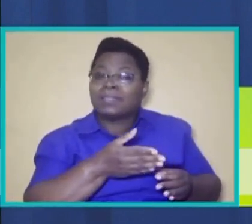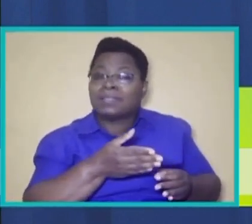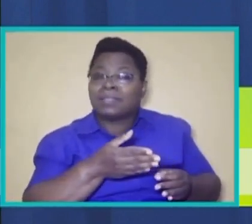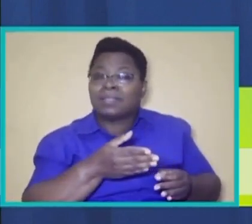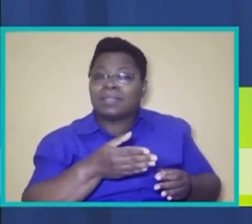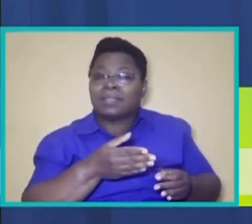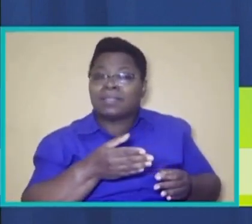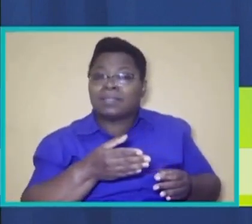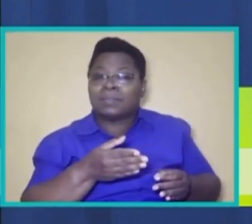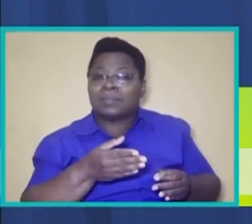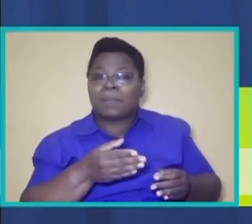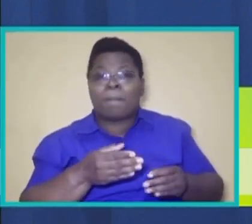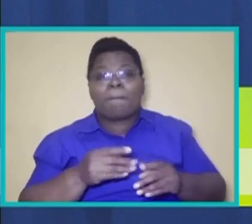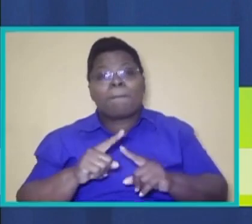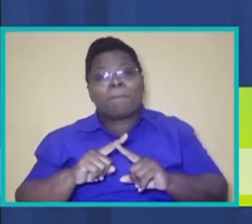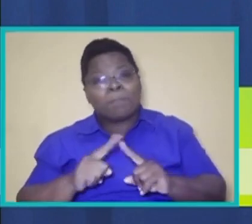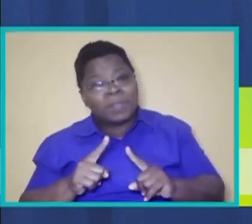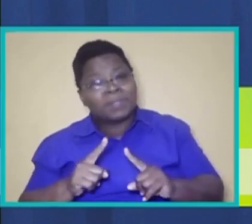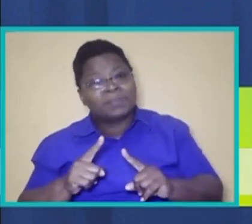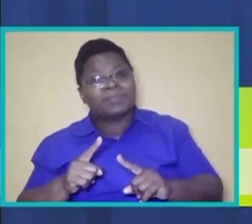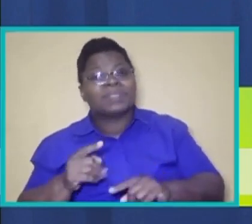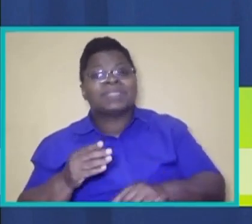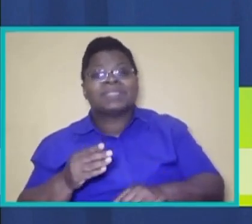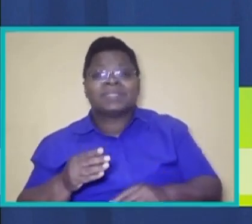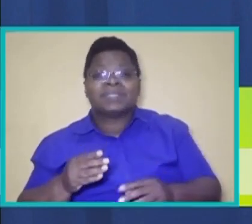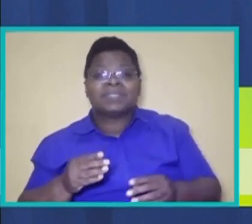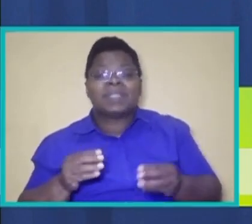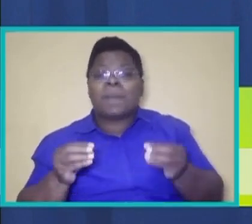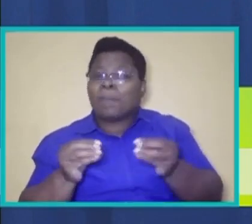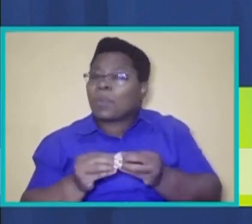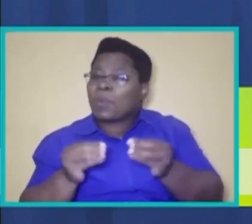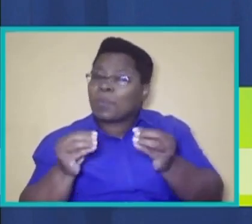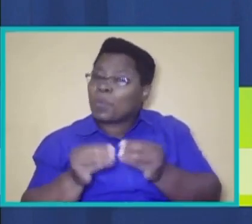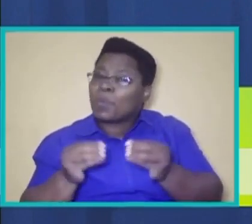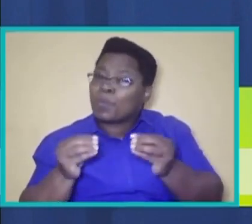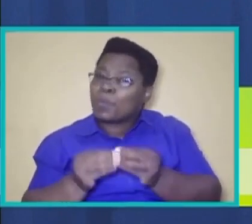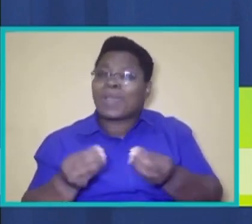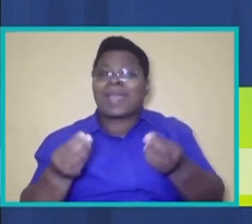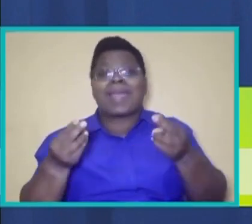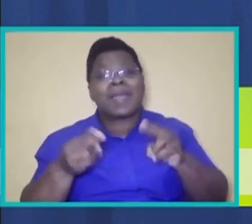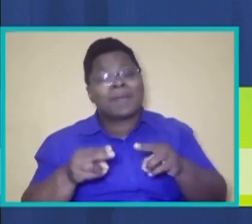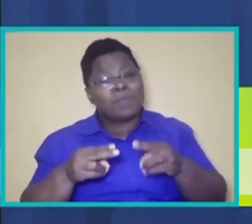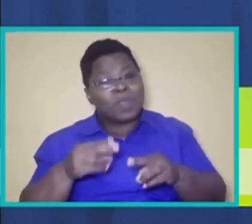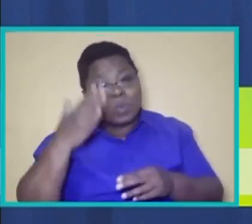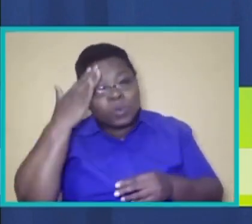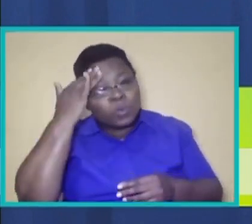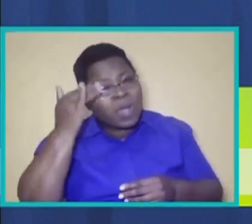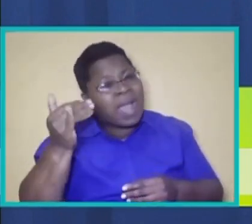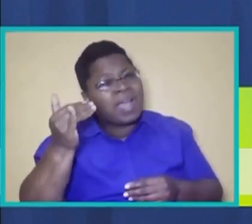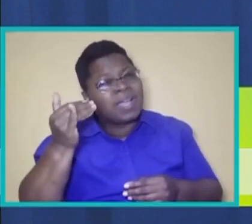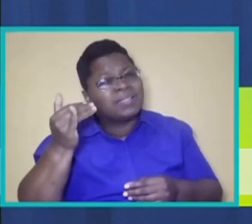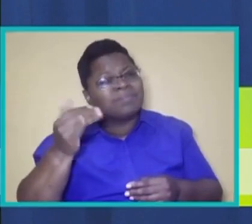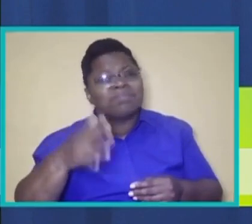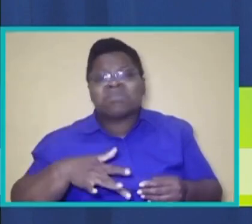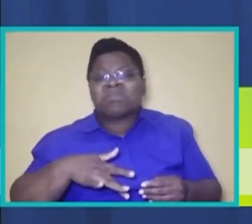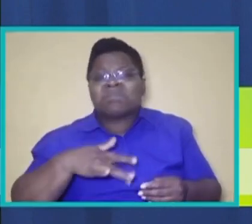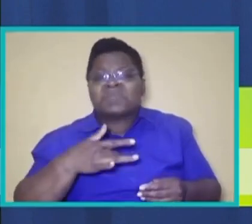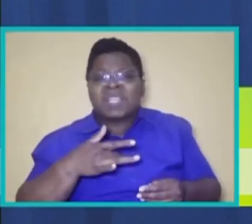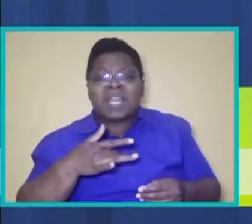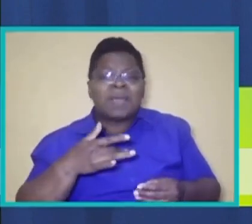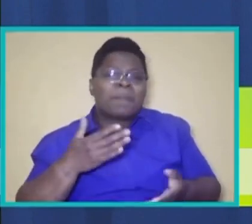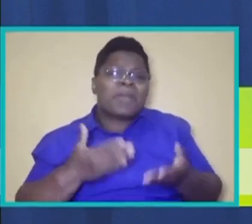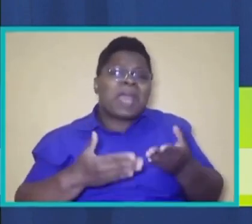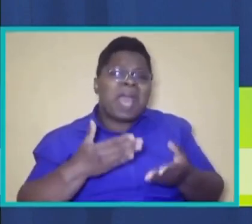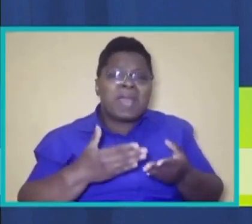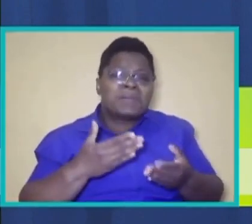because of so many psychosocial and environmental problems. But I have delivered a paper on